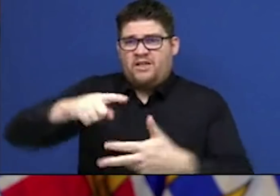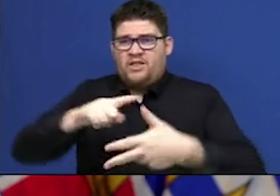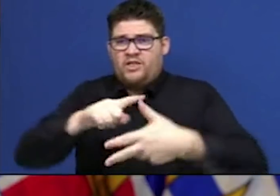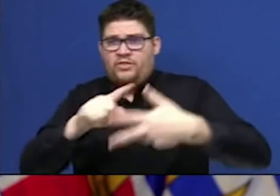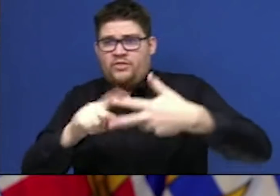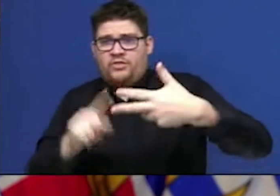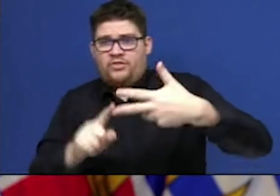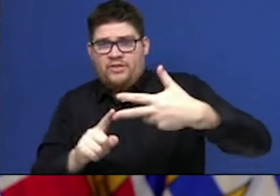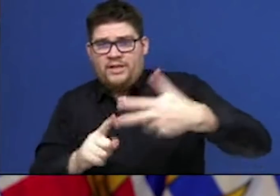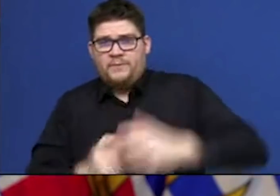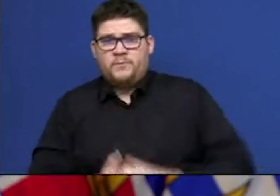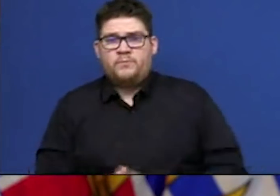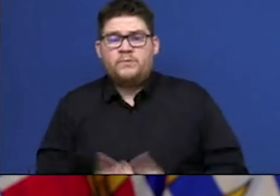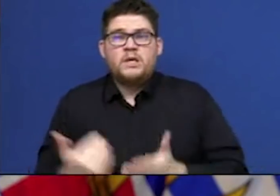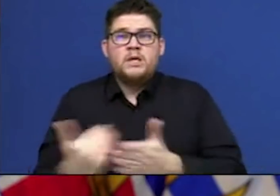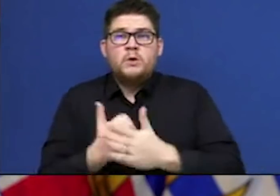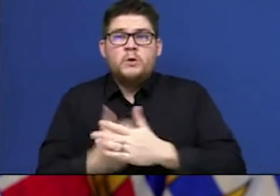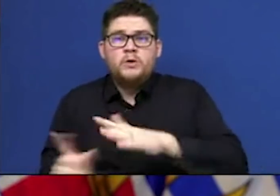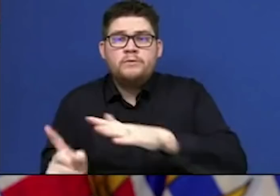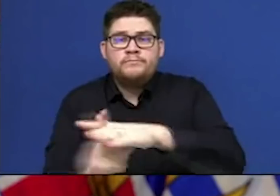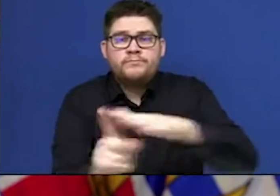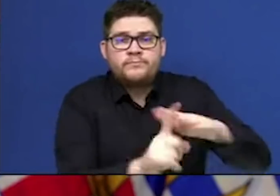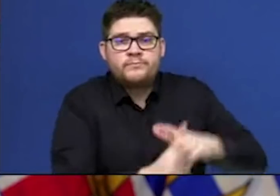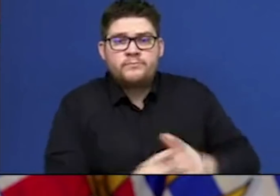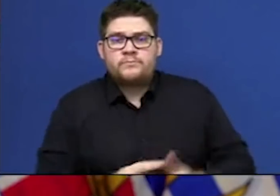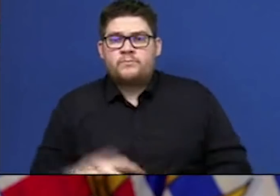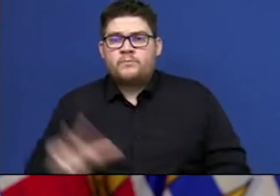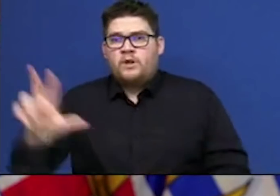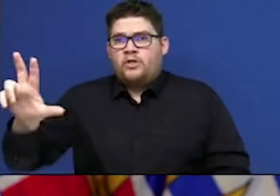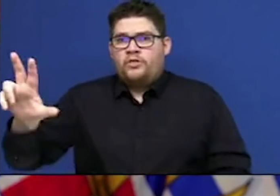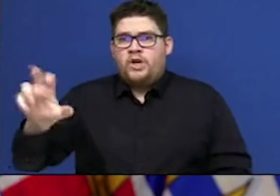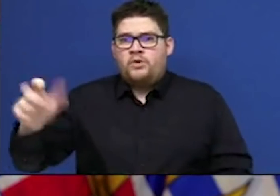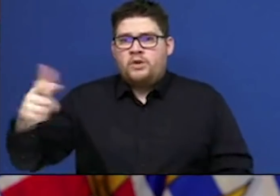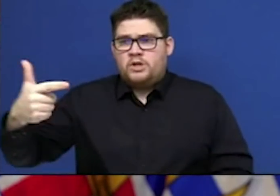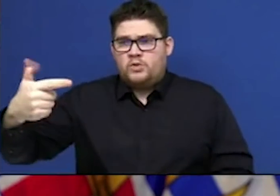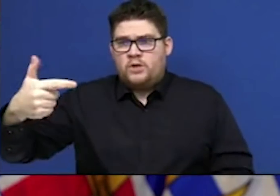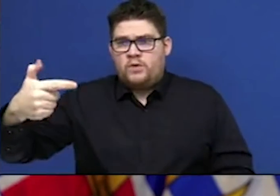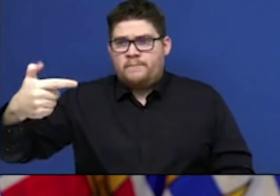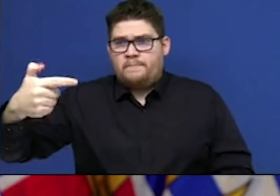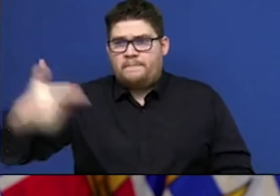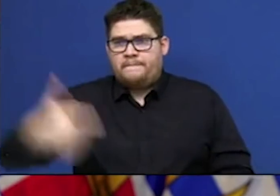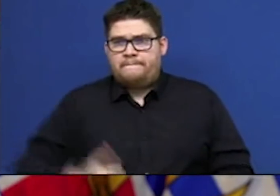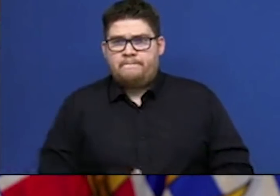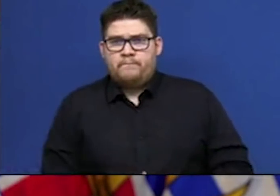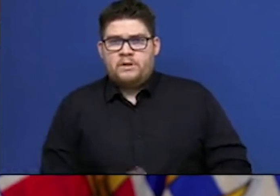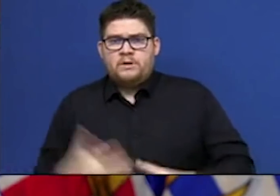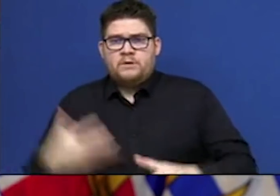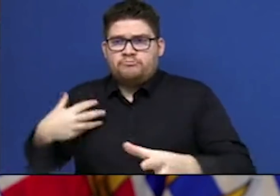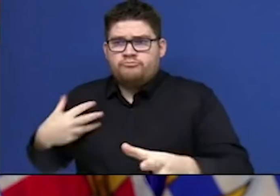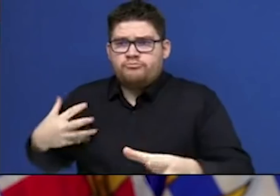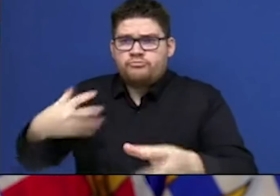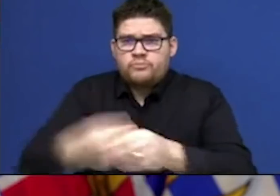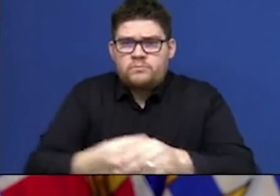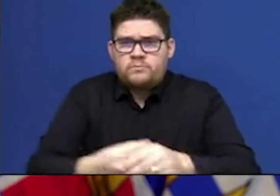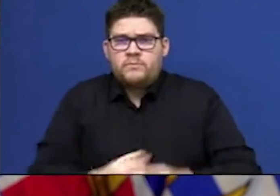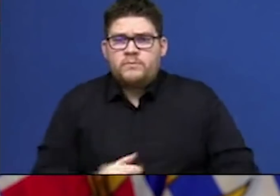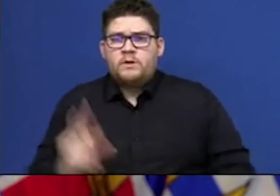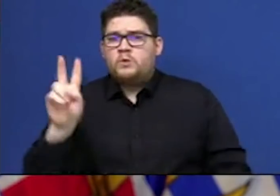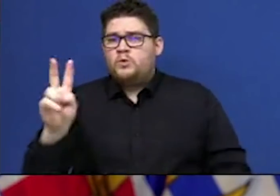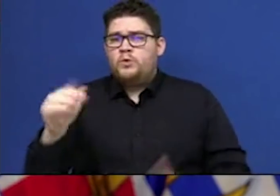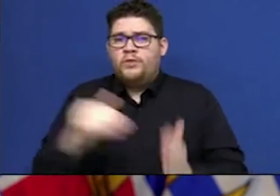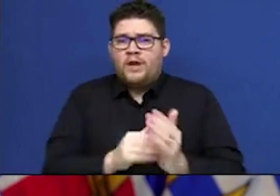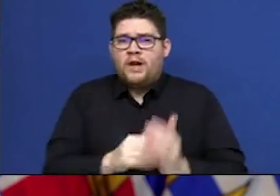up to 2,233 cases. Of these, 413 are active now.